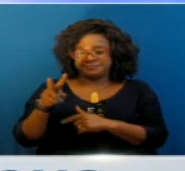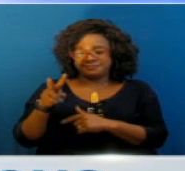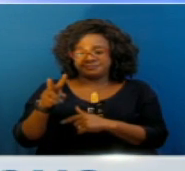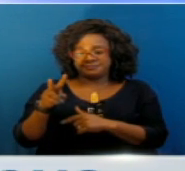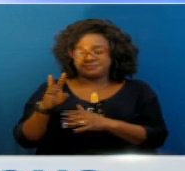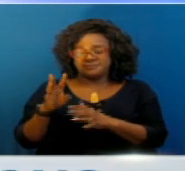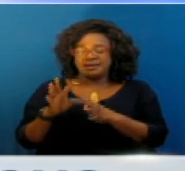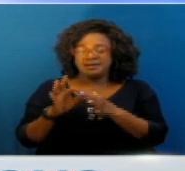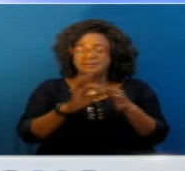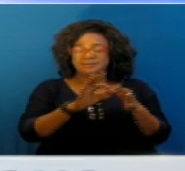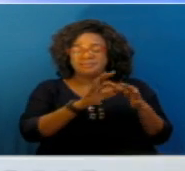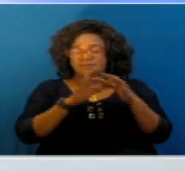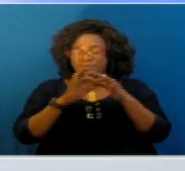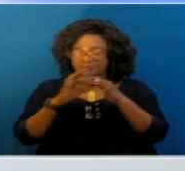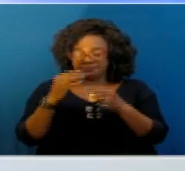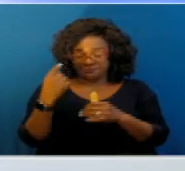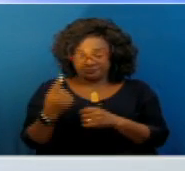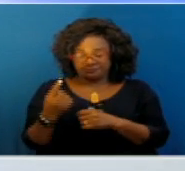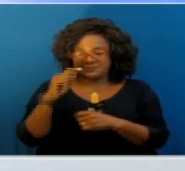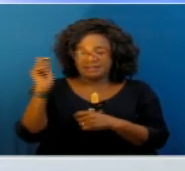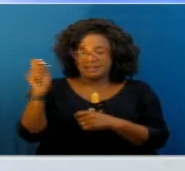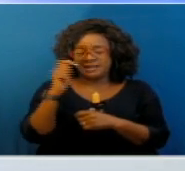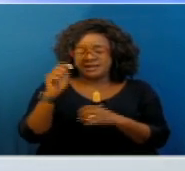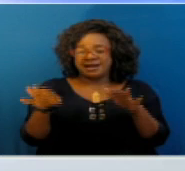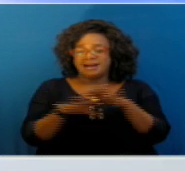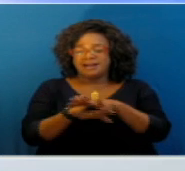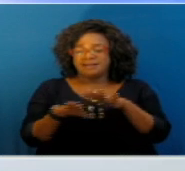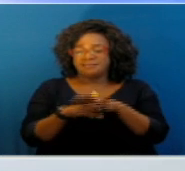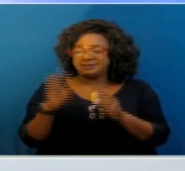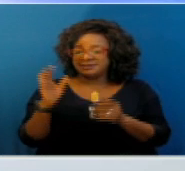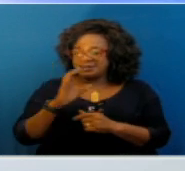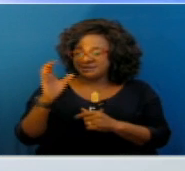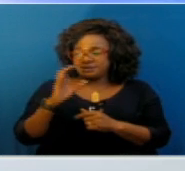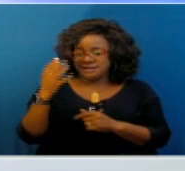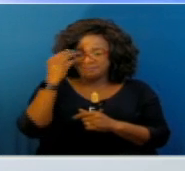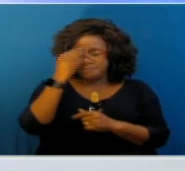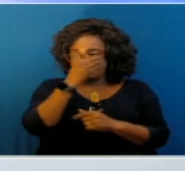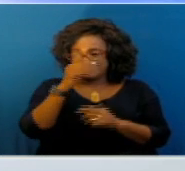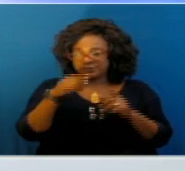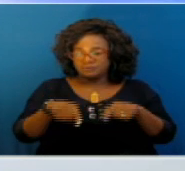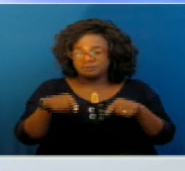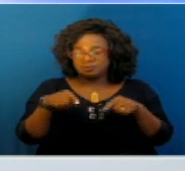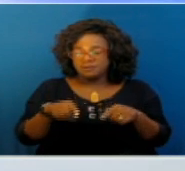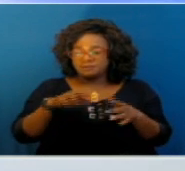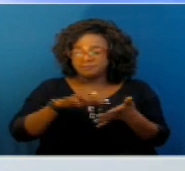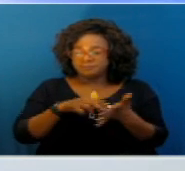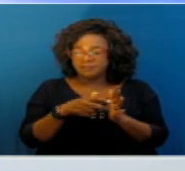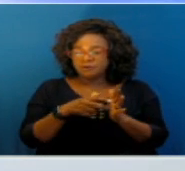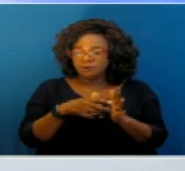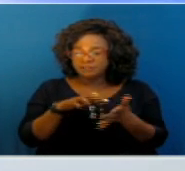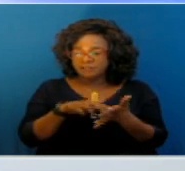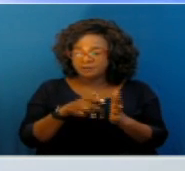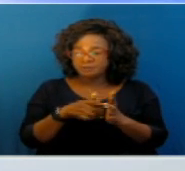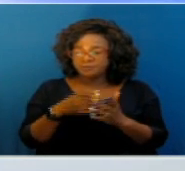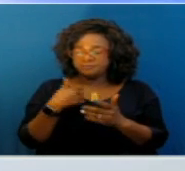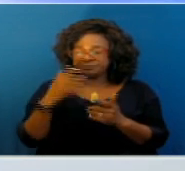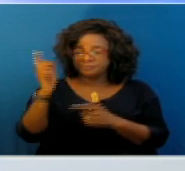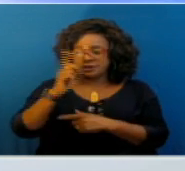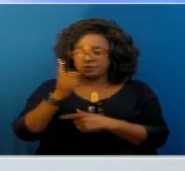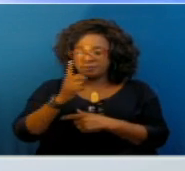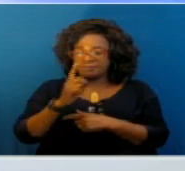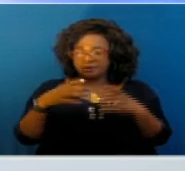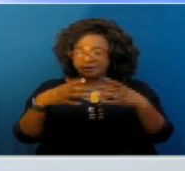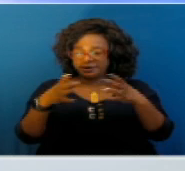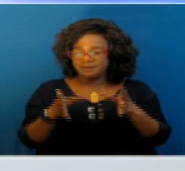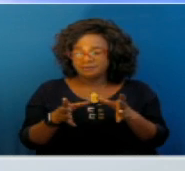Azimio la Umoja One Kenya Coalition's running mate candidate Martha Karua today centered her campaigns in Nairobi County. Accompanied